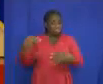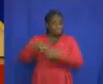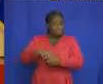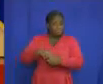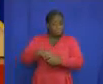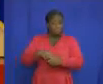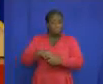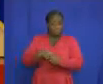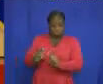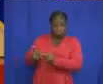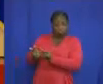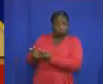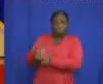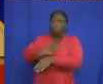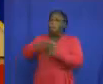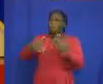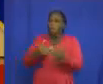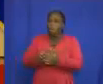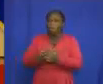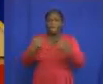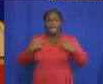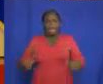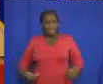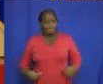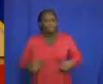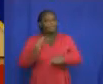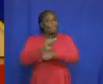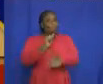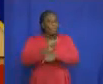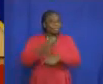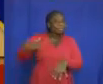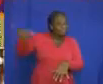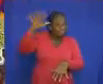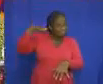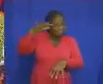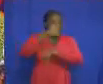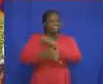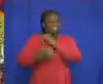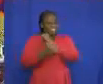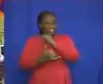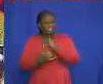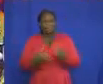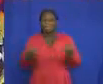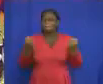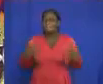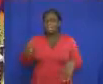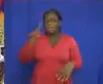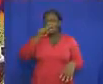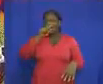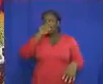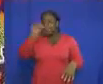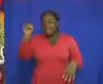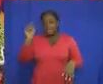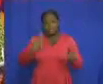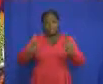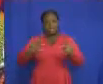vaccinating all other health workers across the country. Nearly 1 million people have now